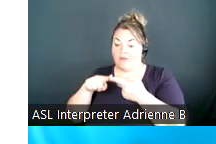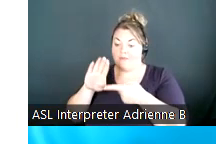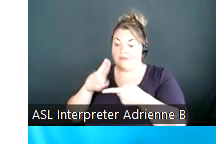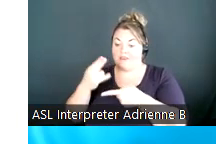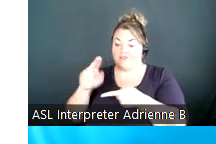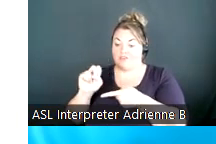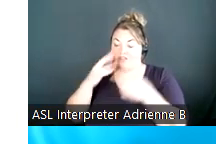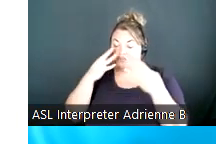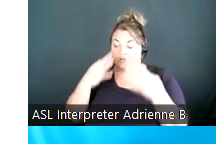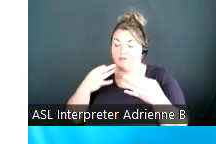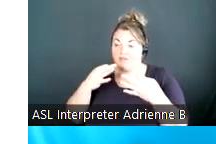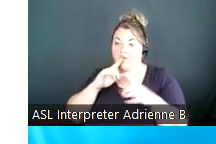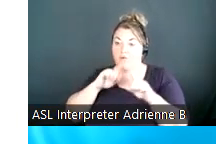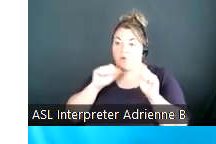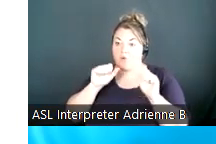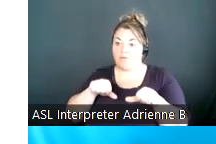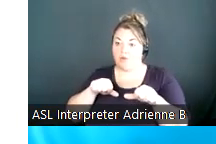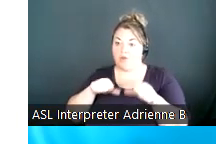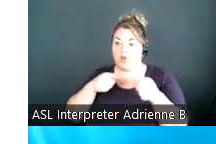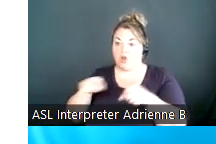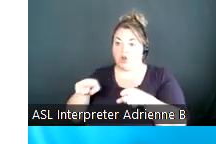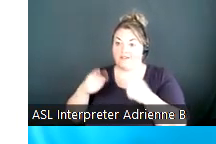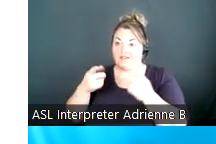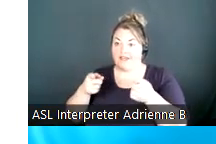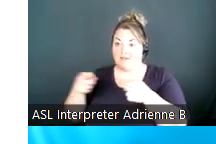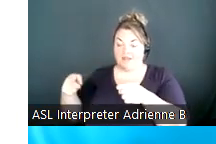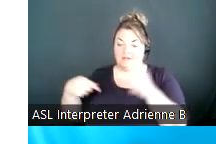a reportable occurrence has happened.